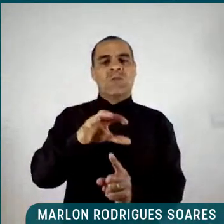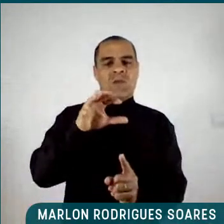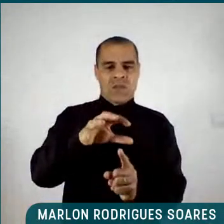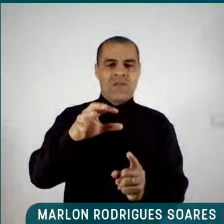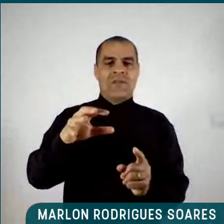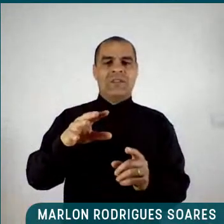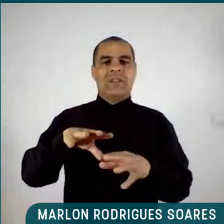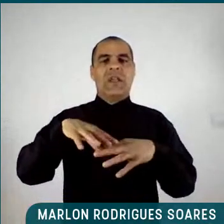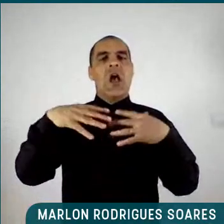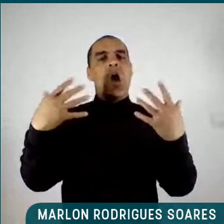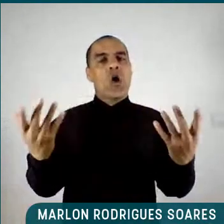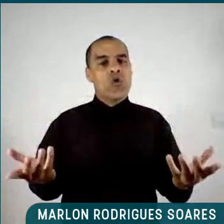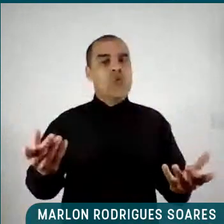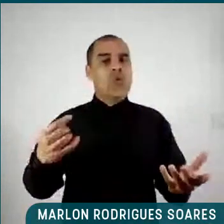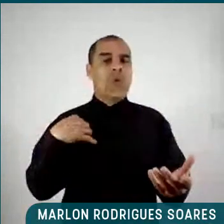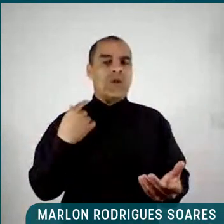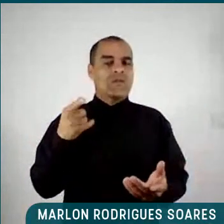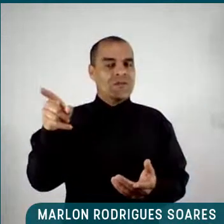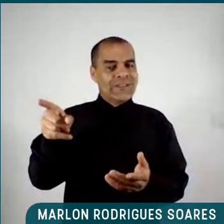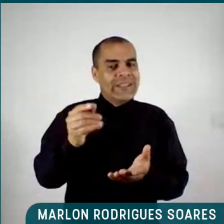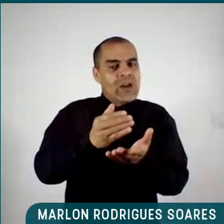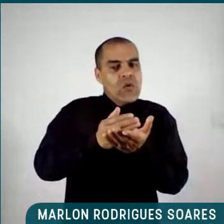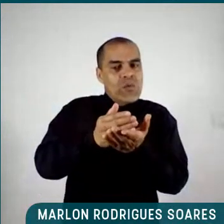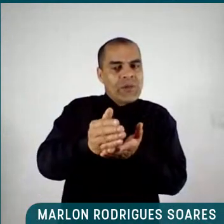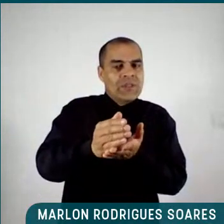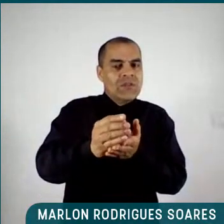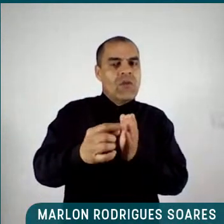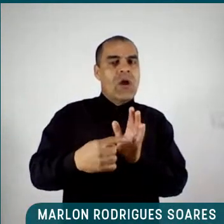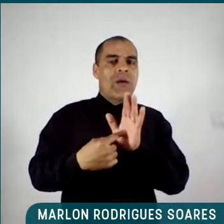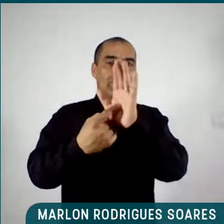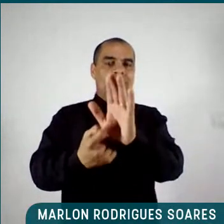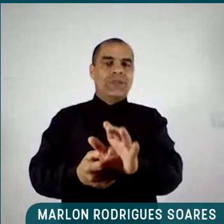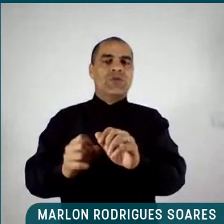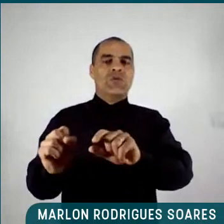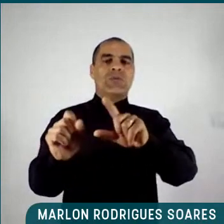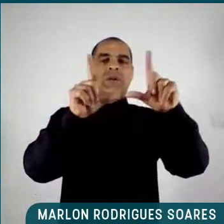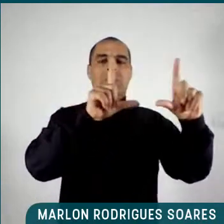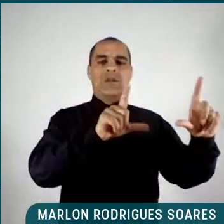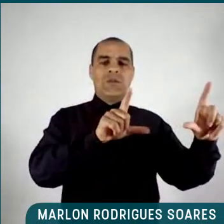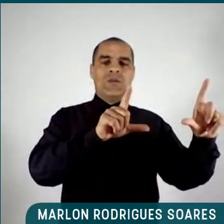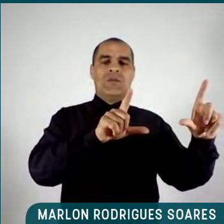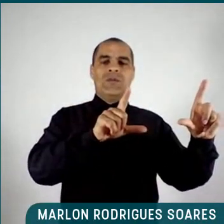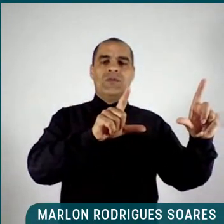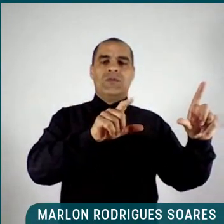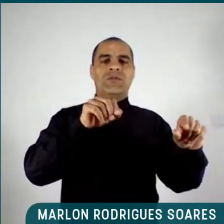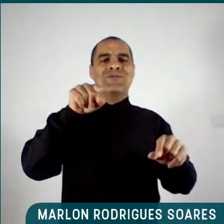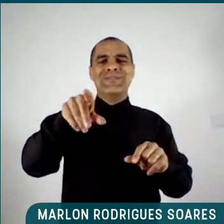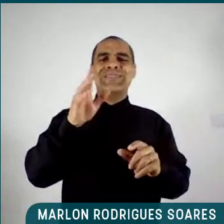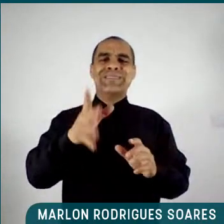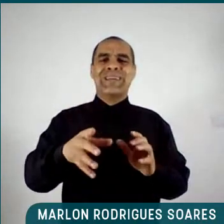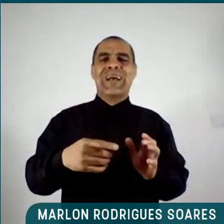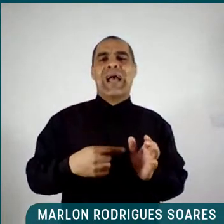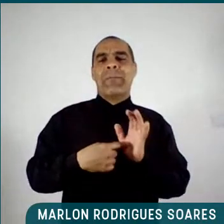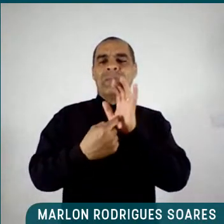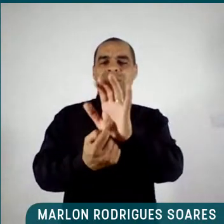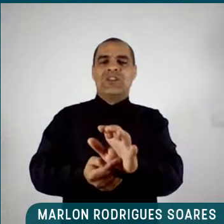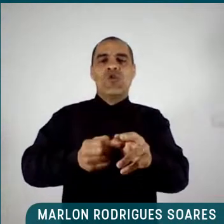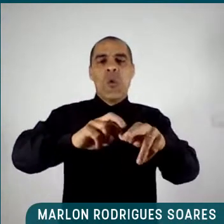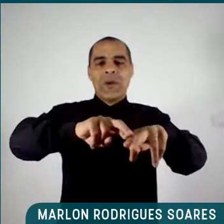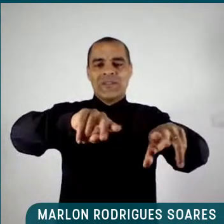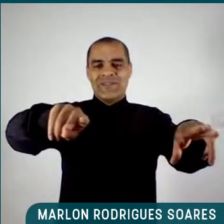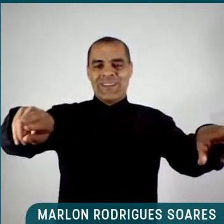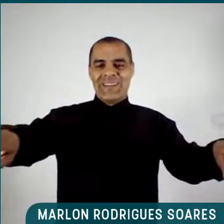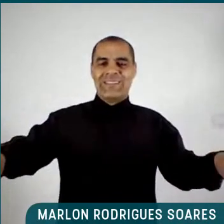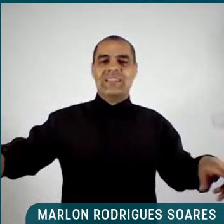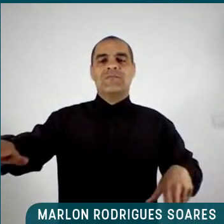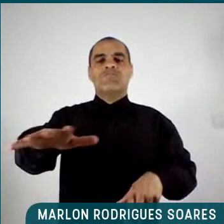and it pergunta will para impact essa in different pessoa areas. So apresentada hoje, when you todas presented the essas panel áreas today, you already put